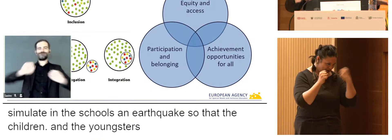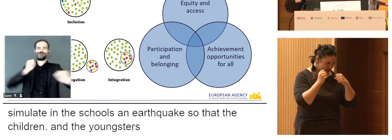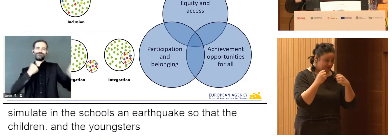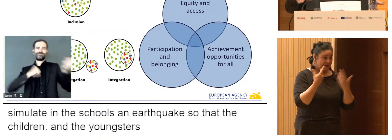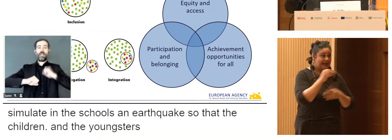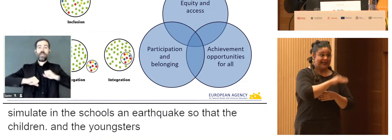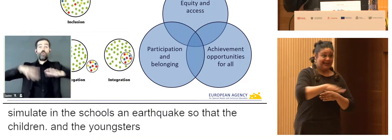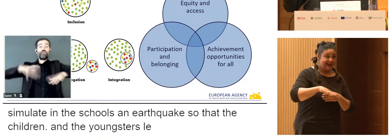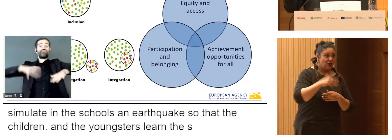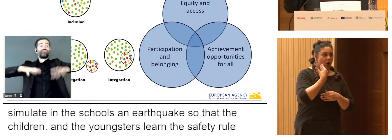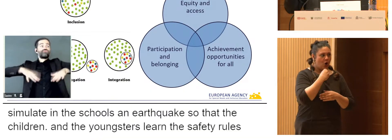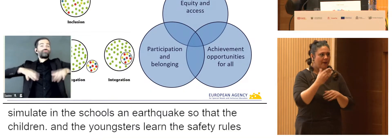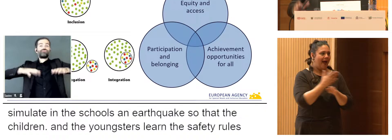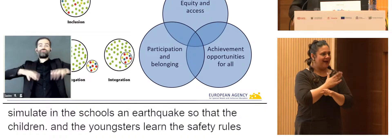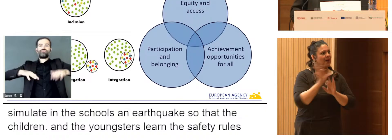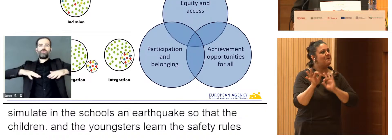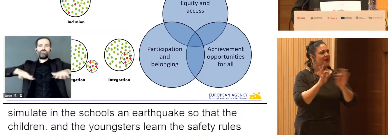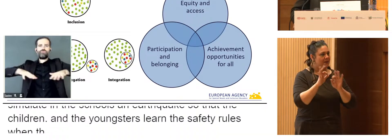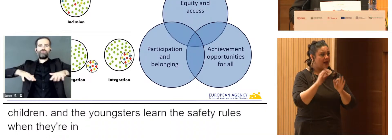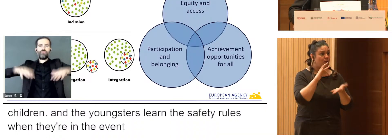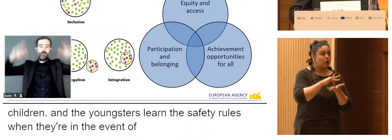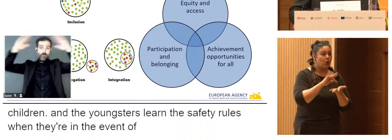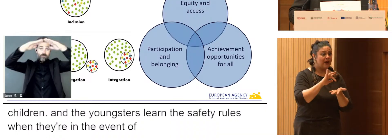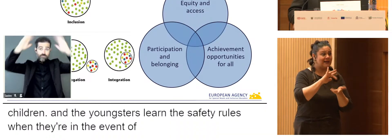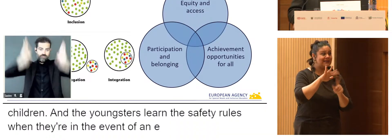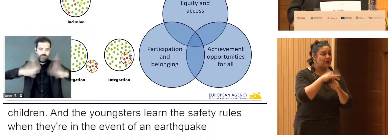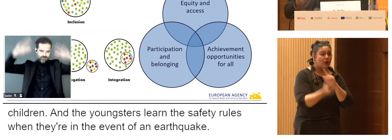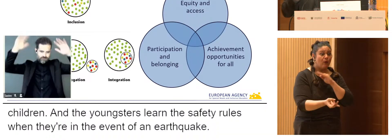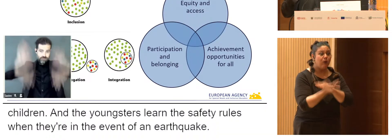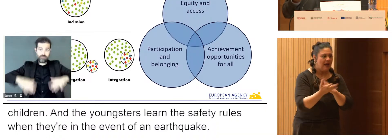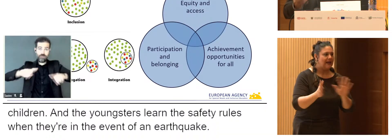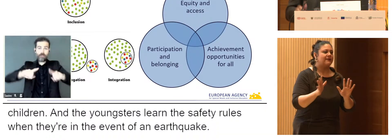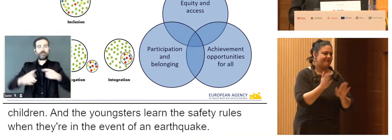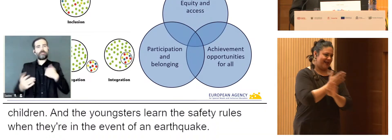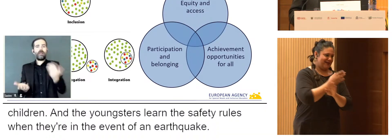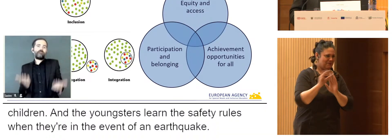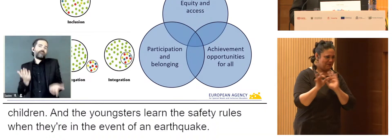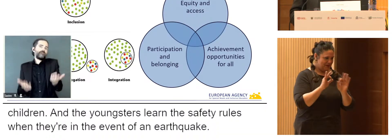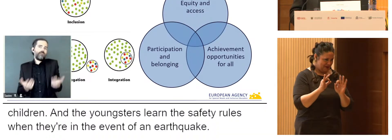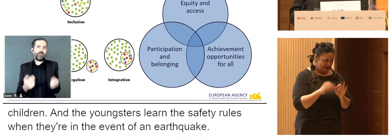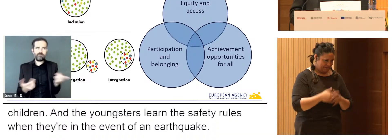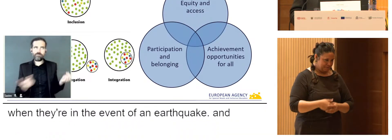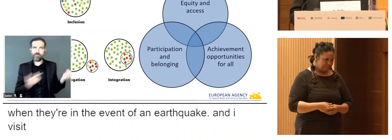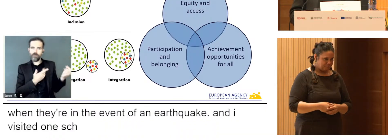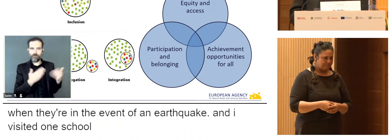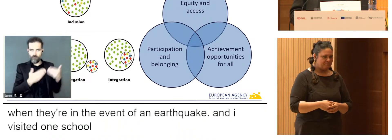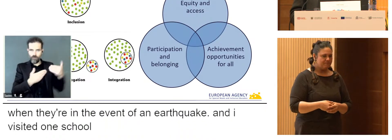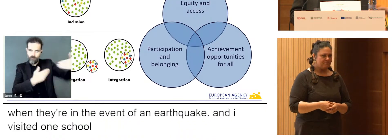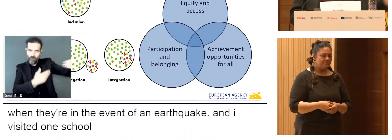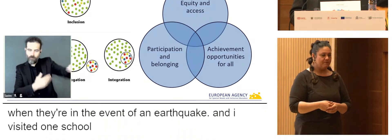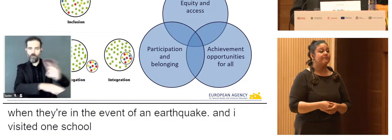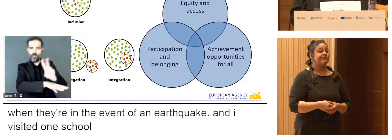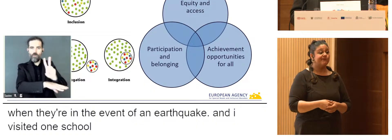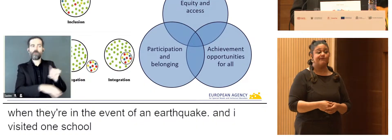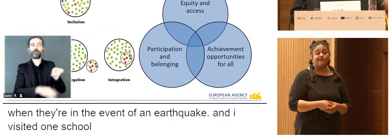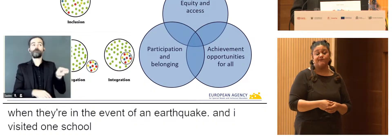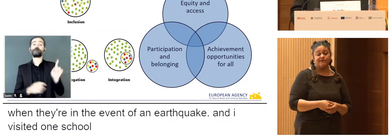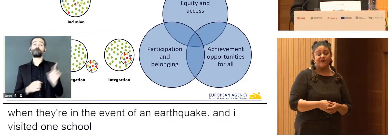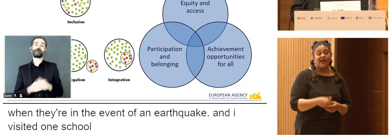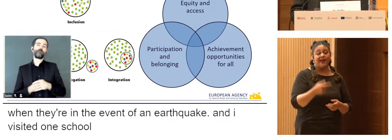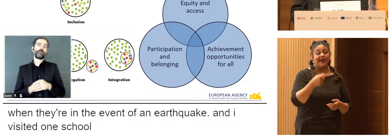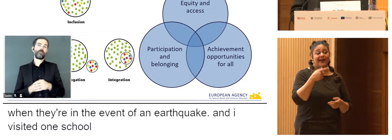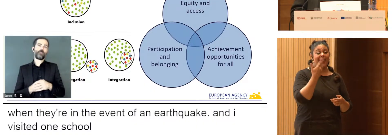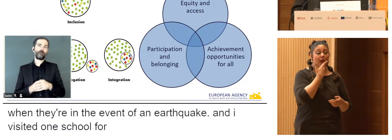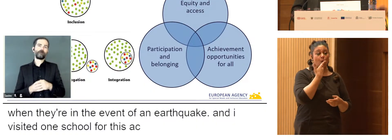safety rules in the event of an earthquake. And I visited one school for this activity, a